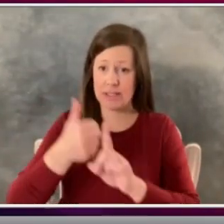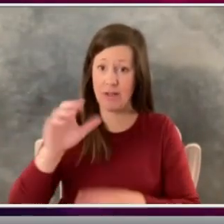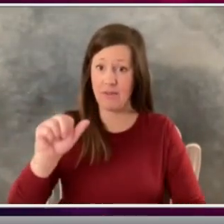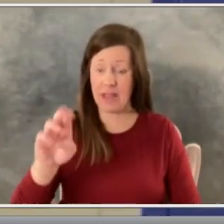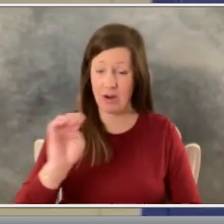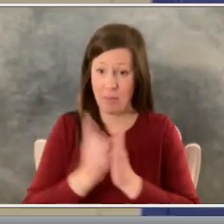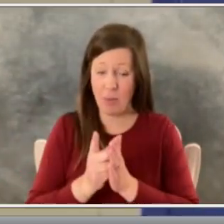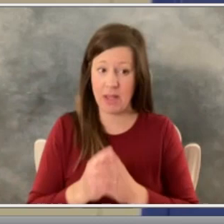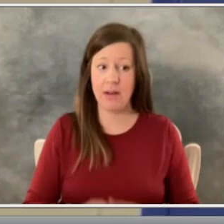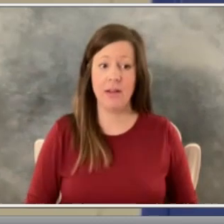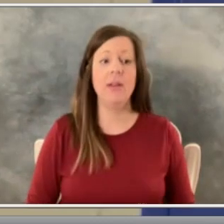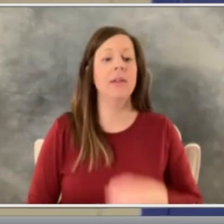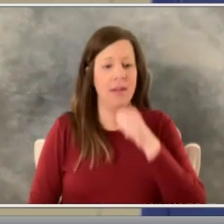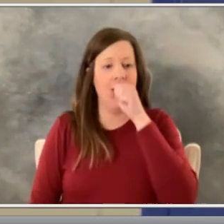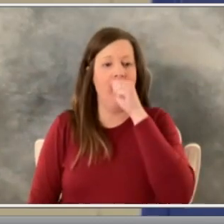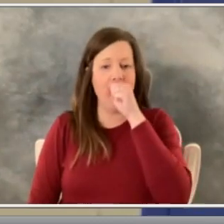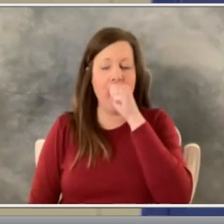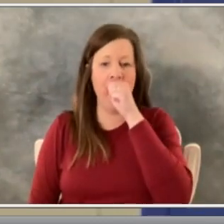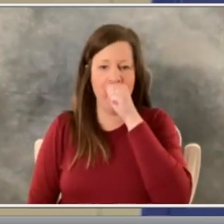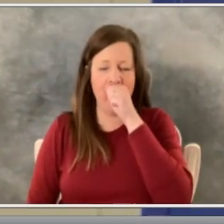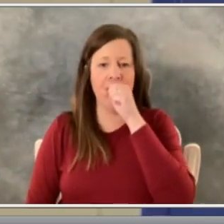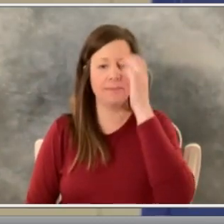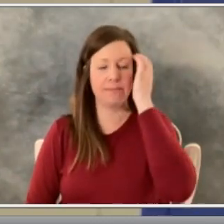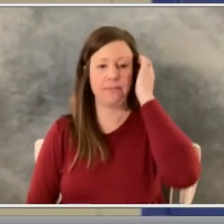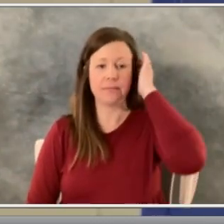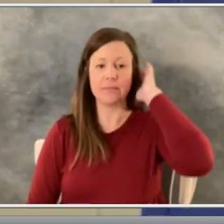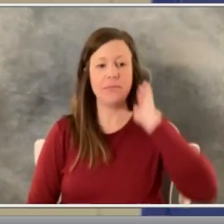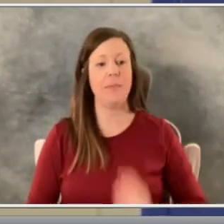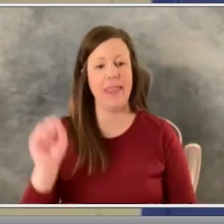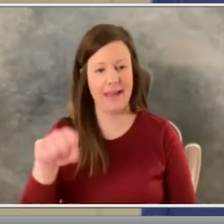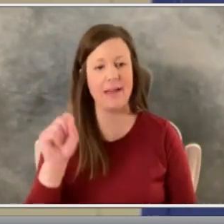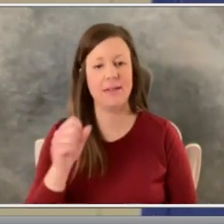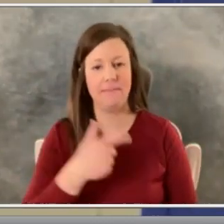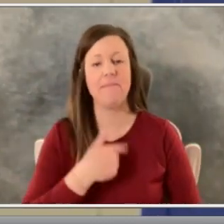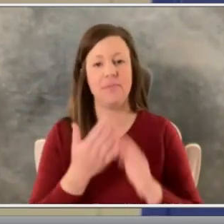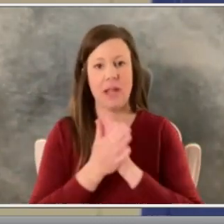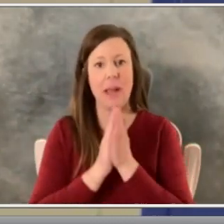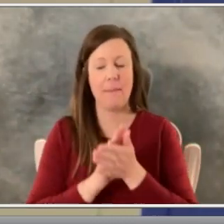Yeah, there was a moment. I became frustrated,